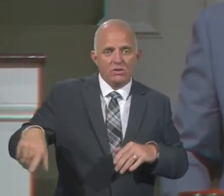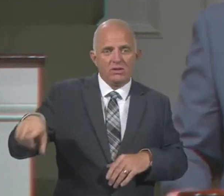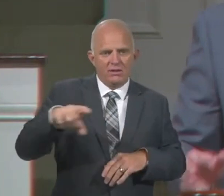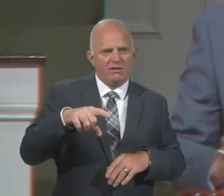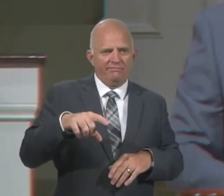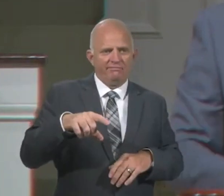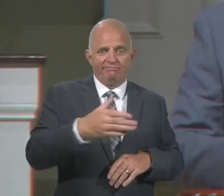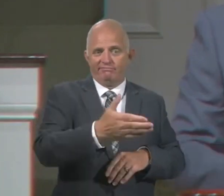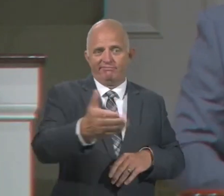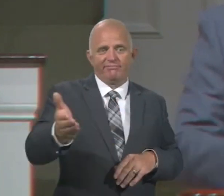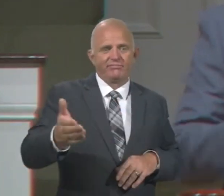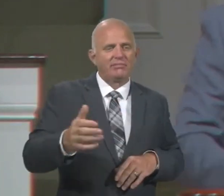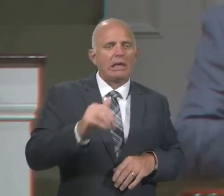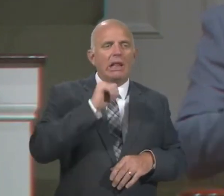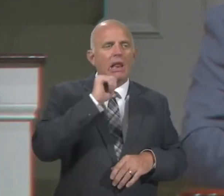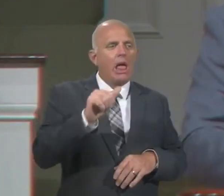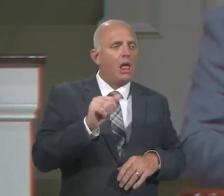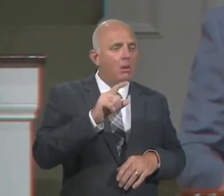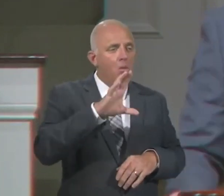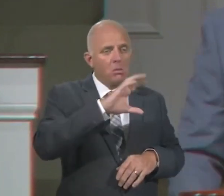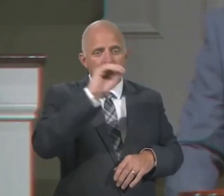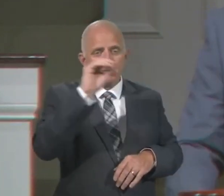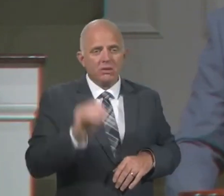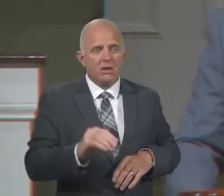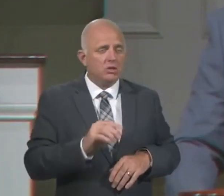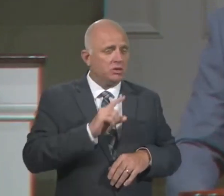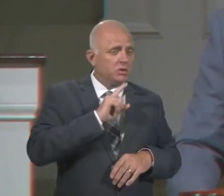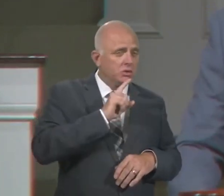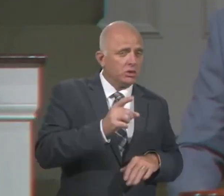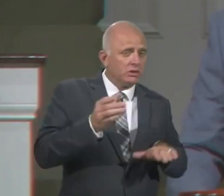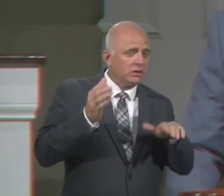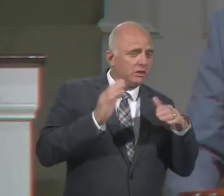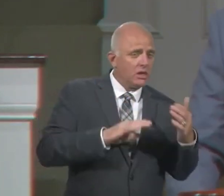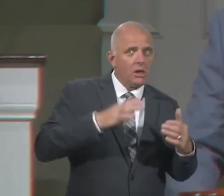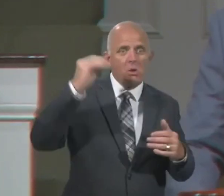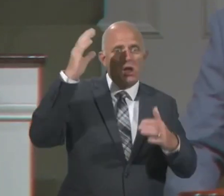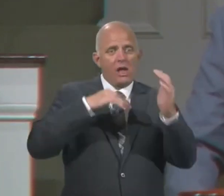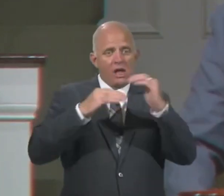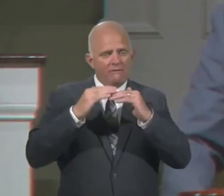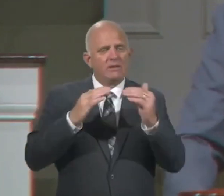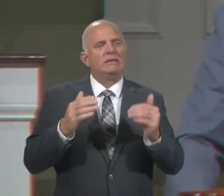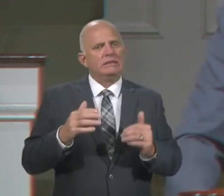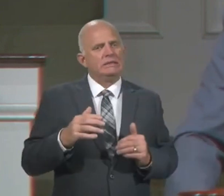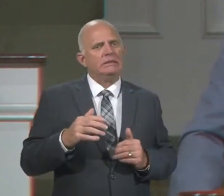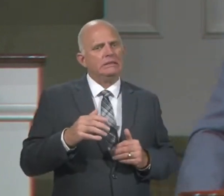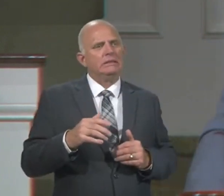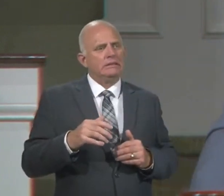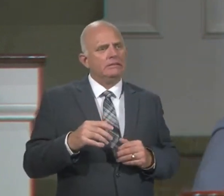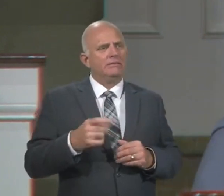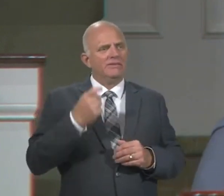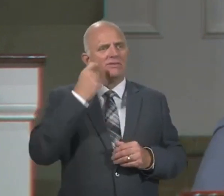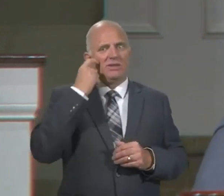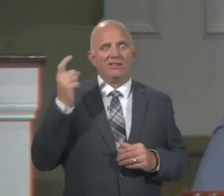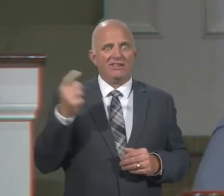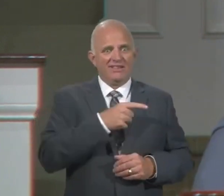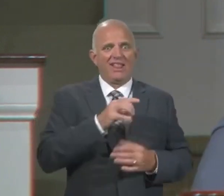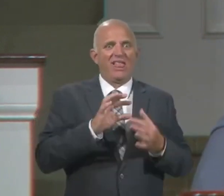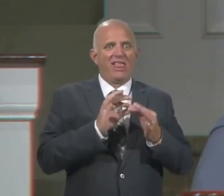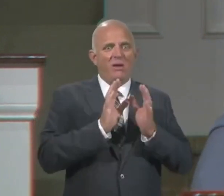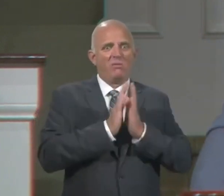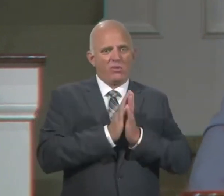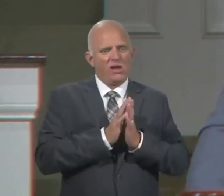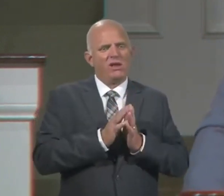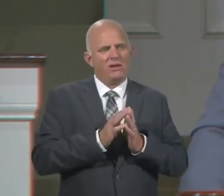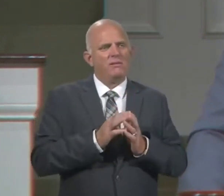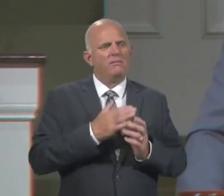not 100% certain that if you died you'd go to heaven, as was prayed earlier in a prayer, this